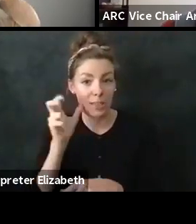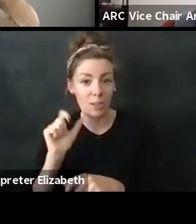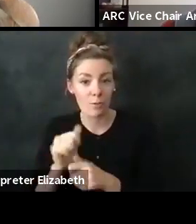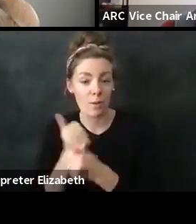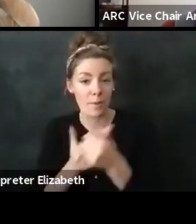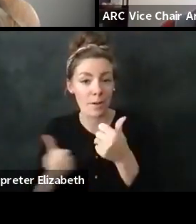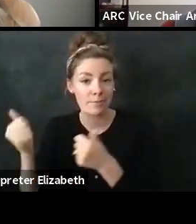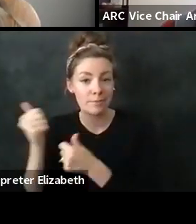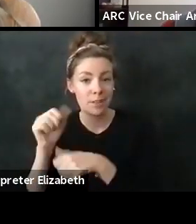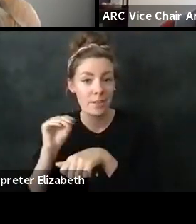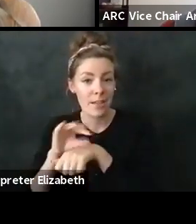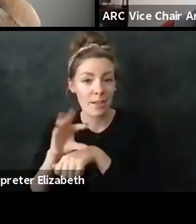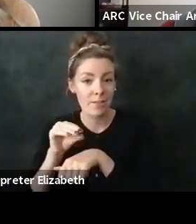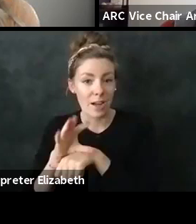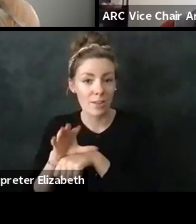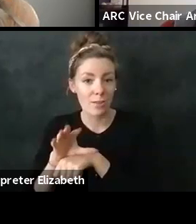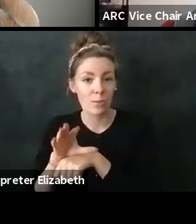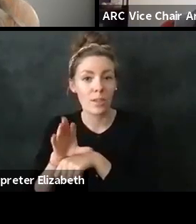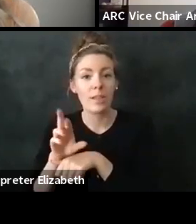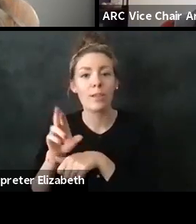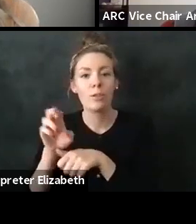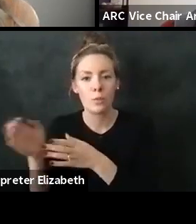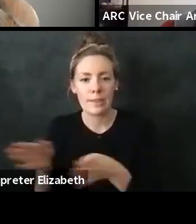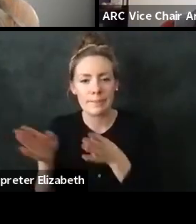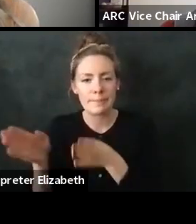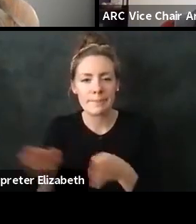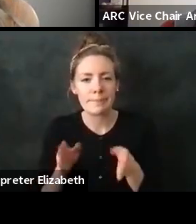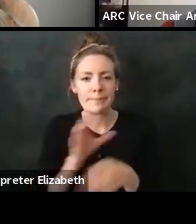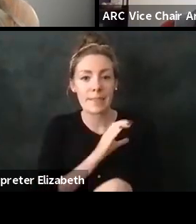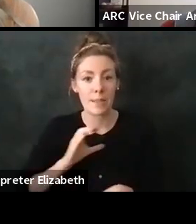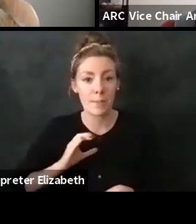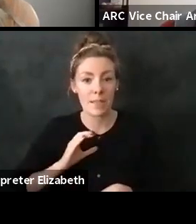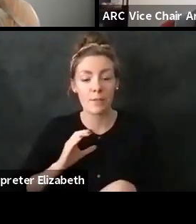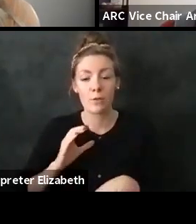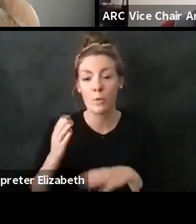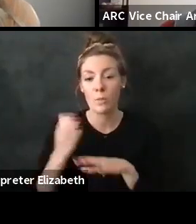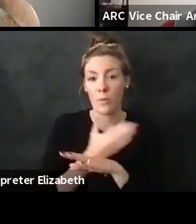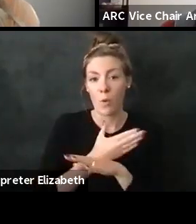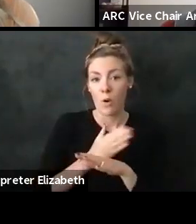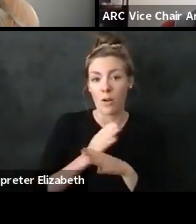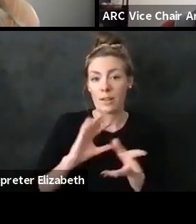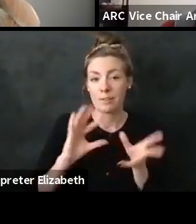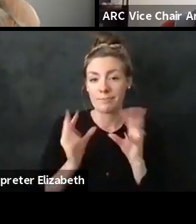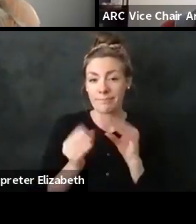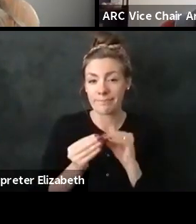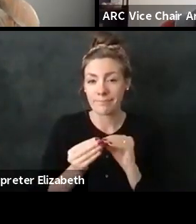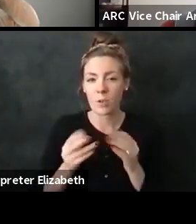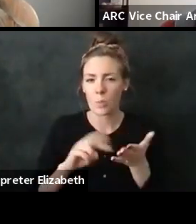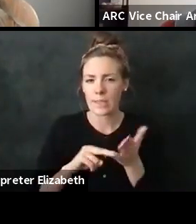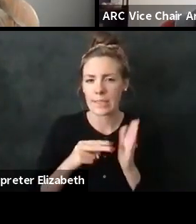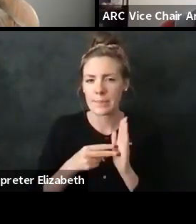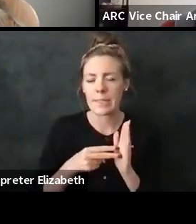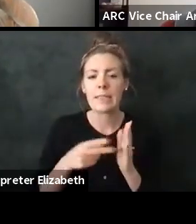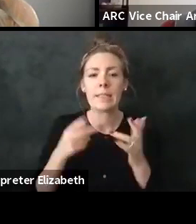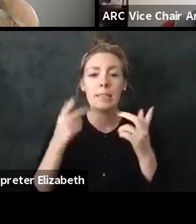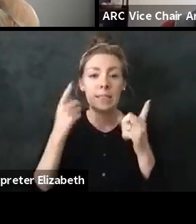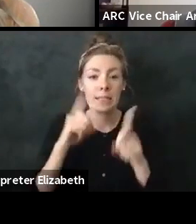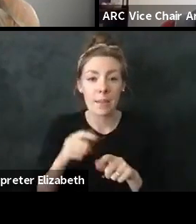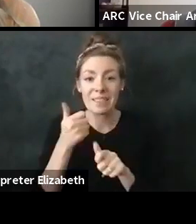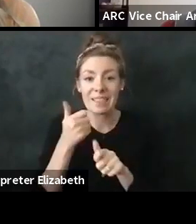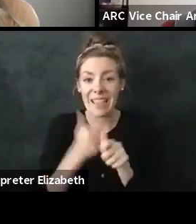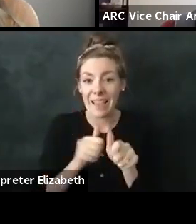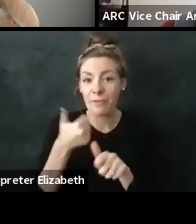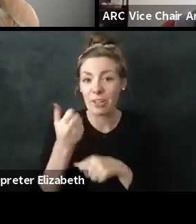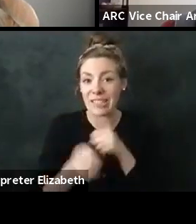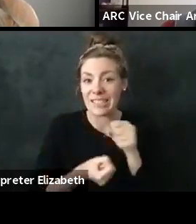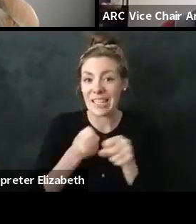the Advisory Redistricting Committee. So to start off with a little bit of an overview, redistricting does take place every 10 years after